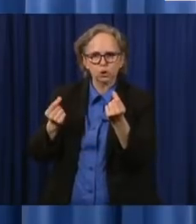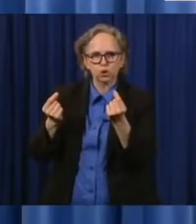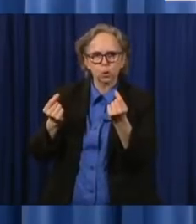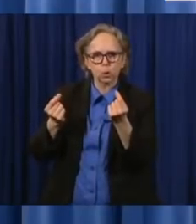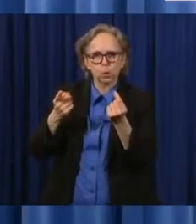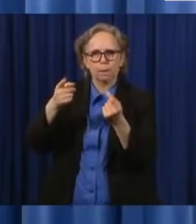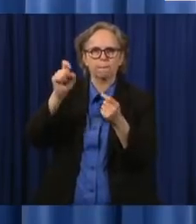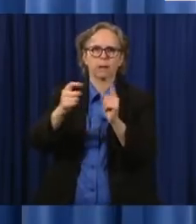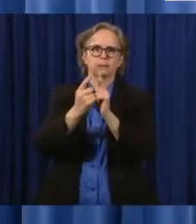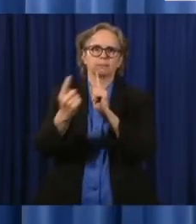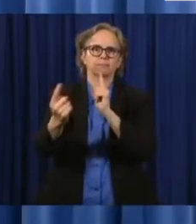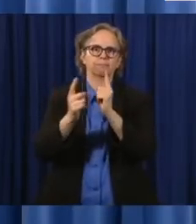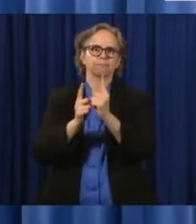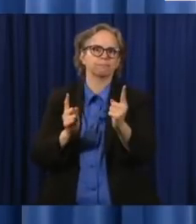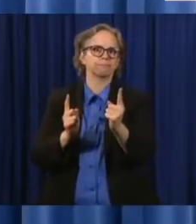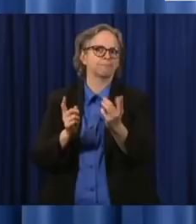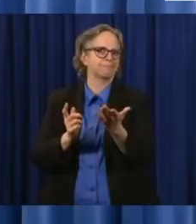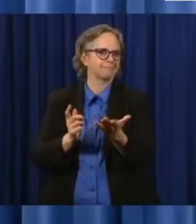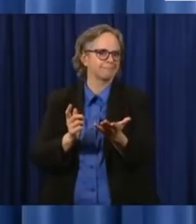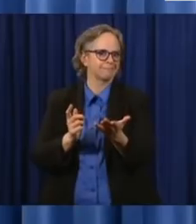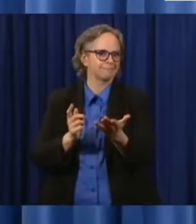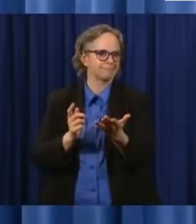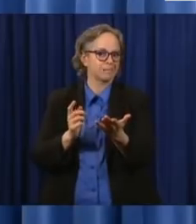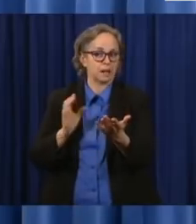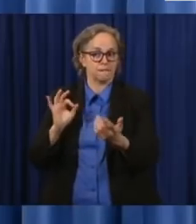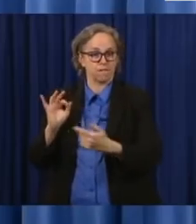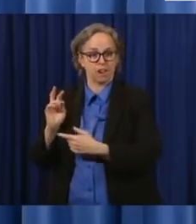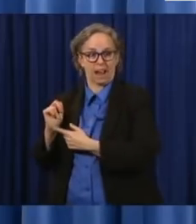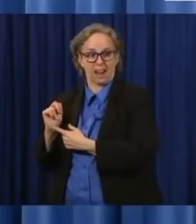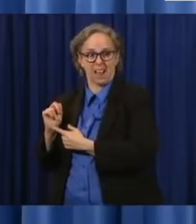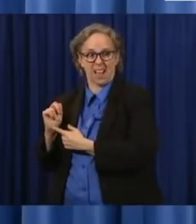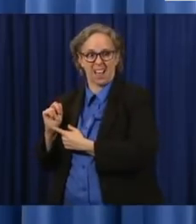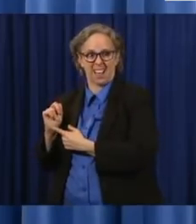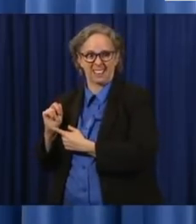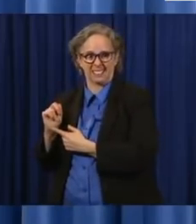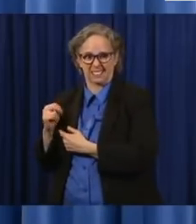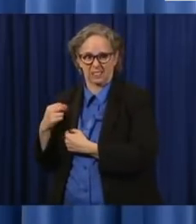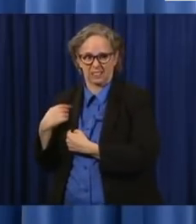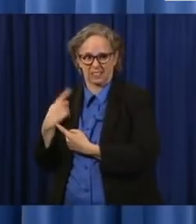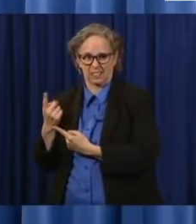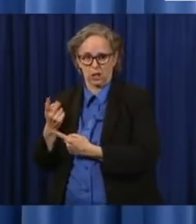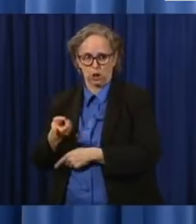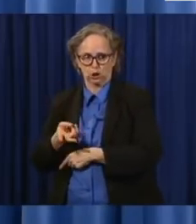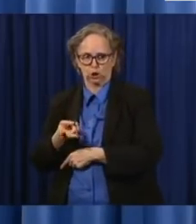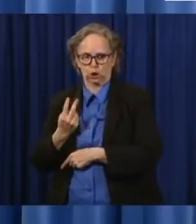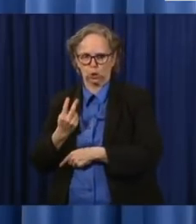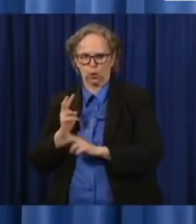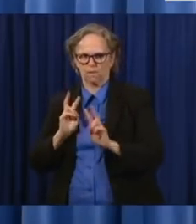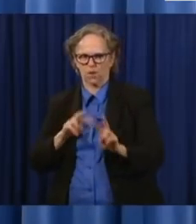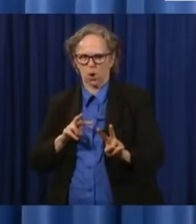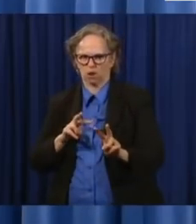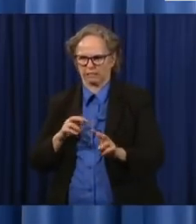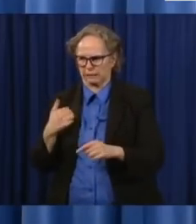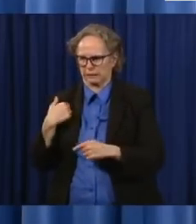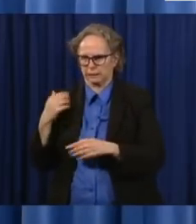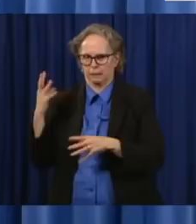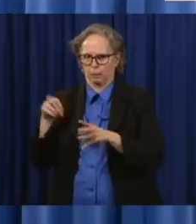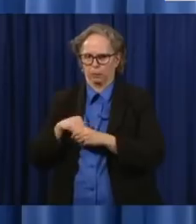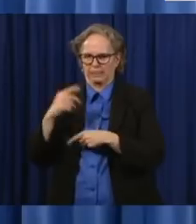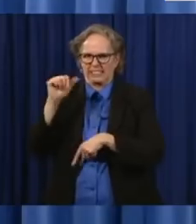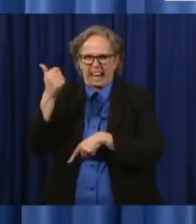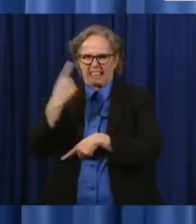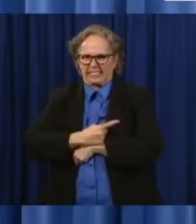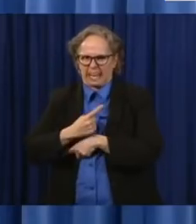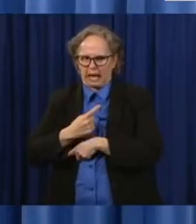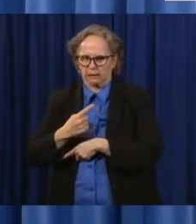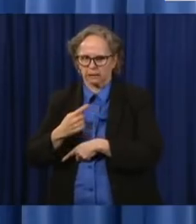distancing, and Fran and I have been to two funerals, unfortunately two funerals in the last 10 days, I think, and where people